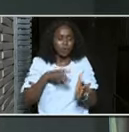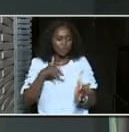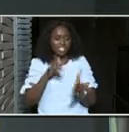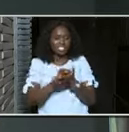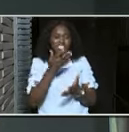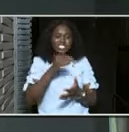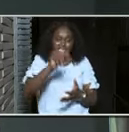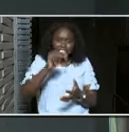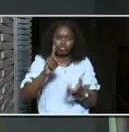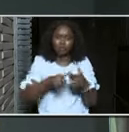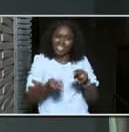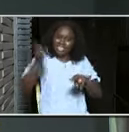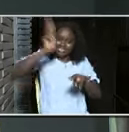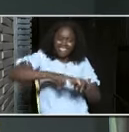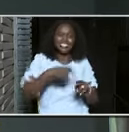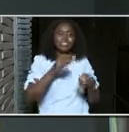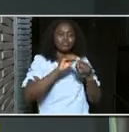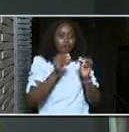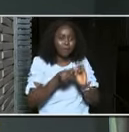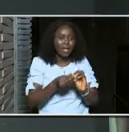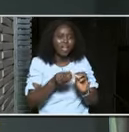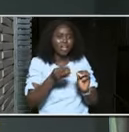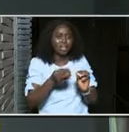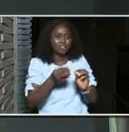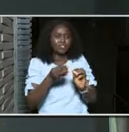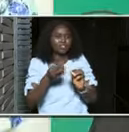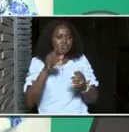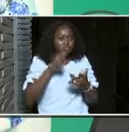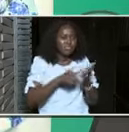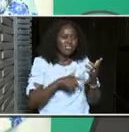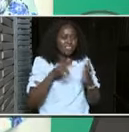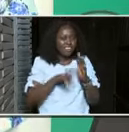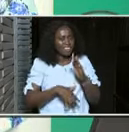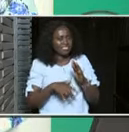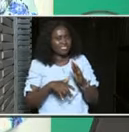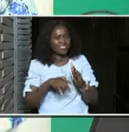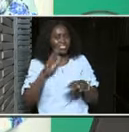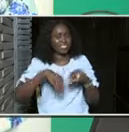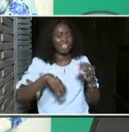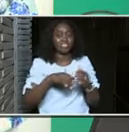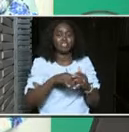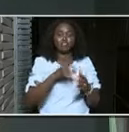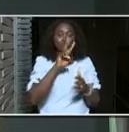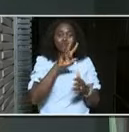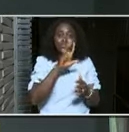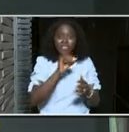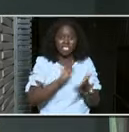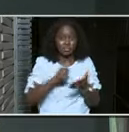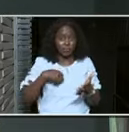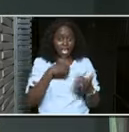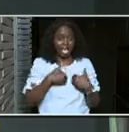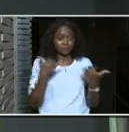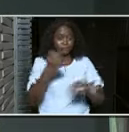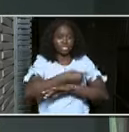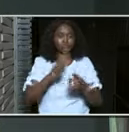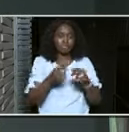increase the number to less than 250 that we have today to about 1 million, because